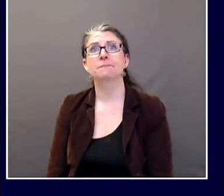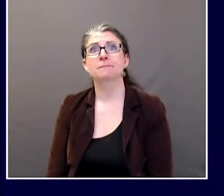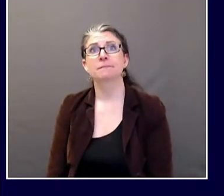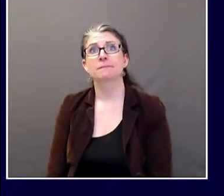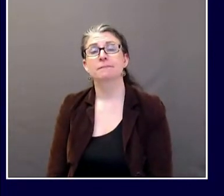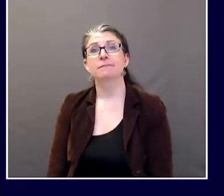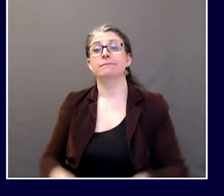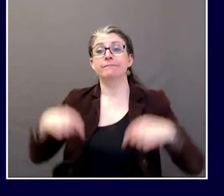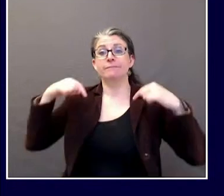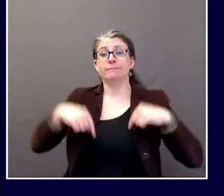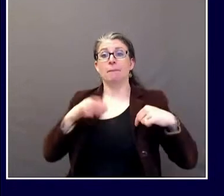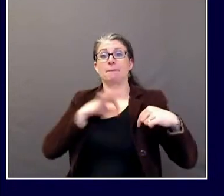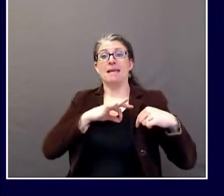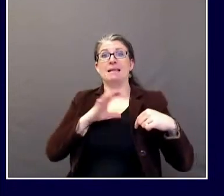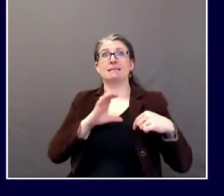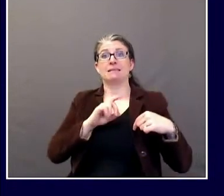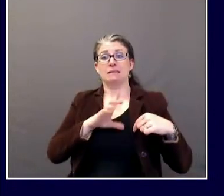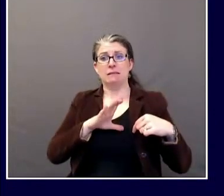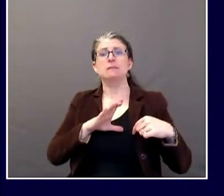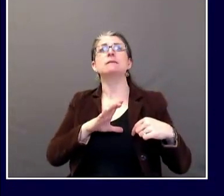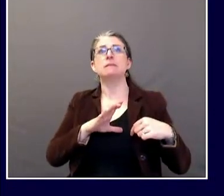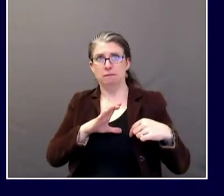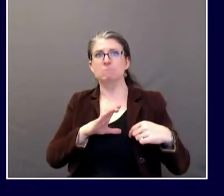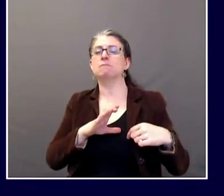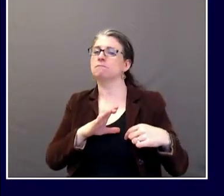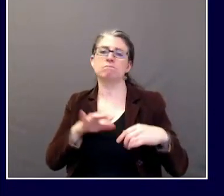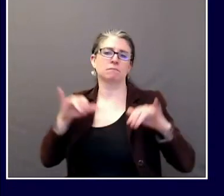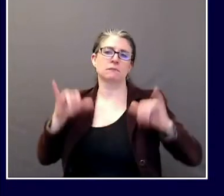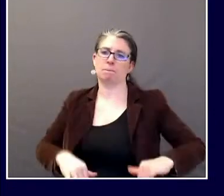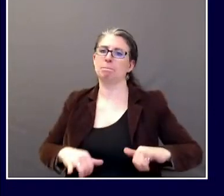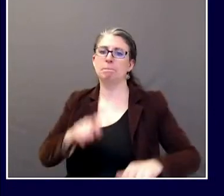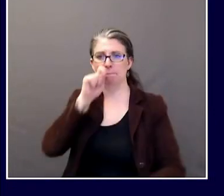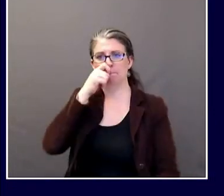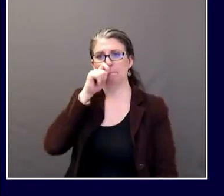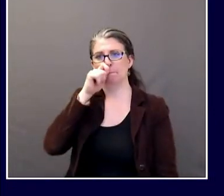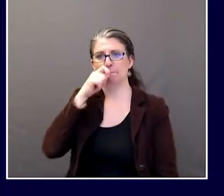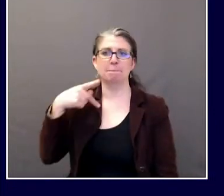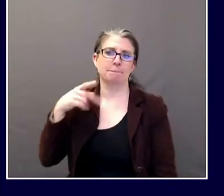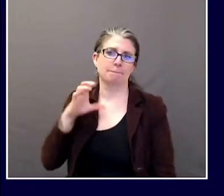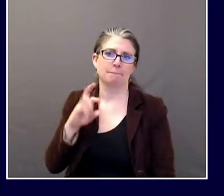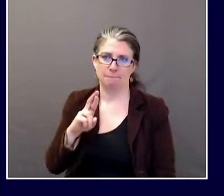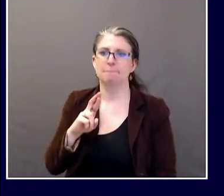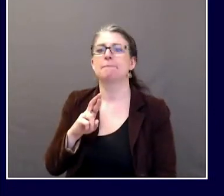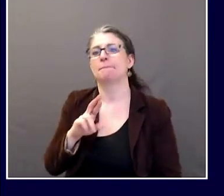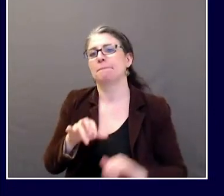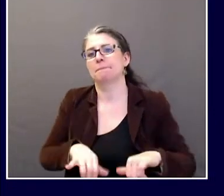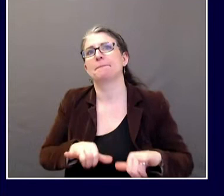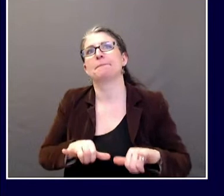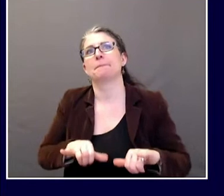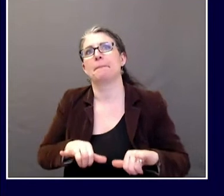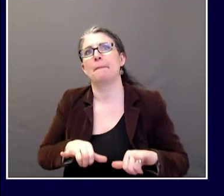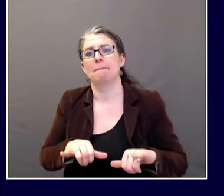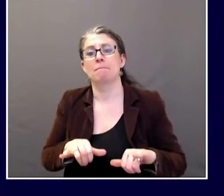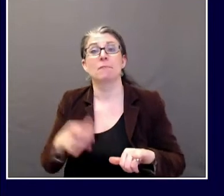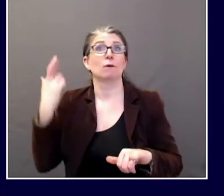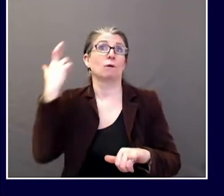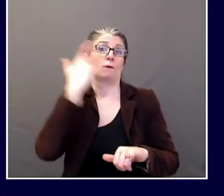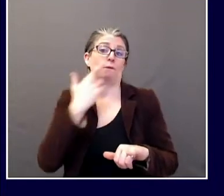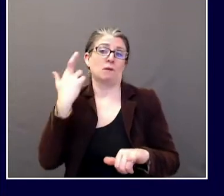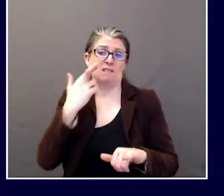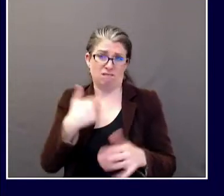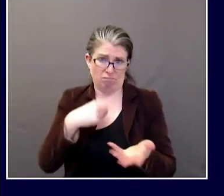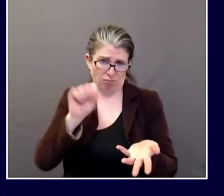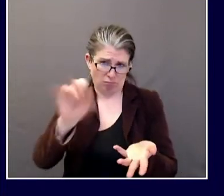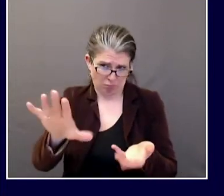on doing the nasal swab test for a number of reasons, which we can talk about, but one of which, of course, is